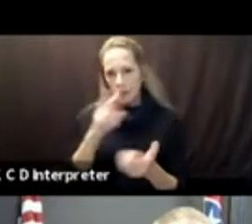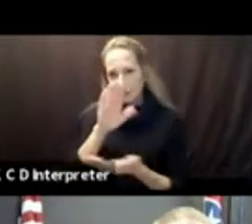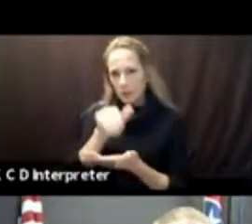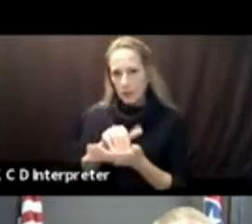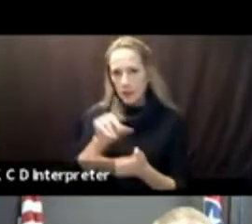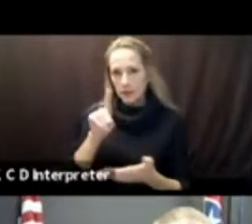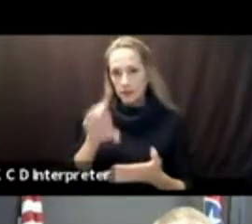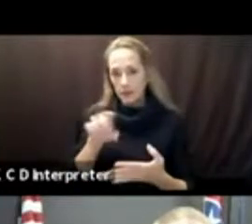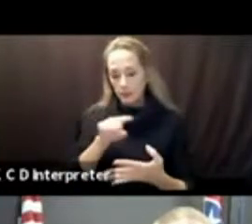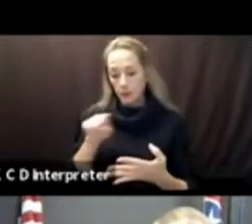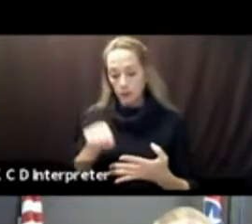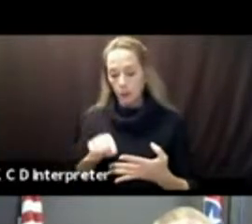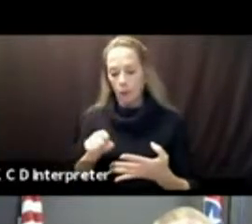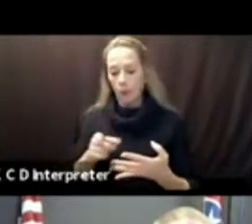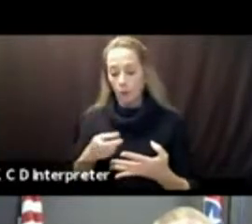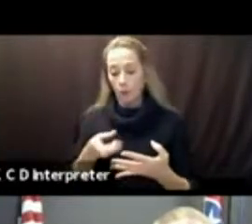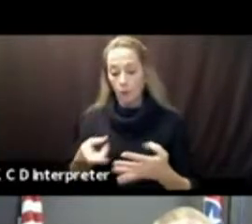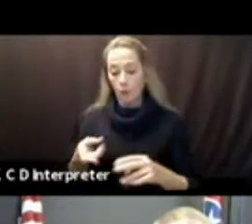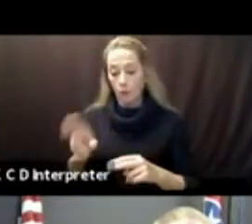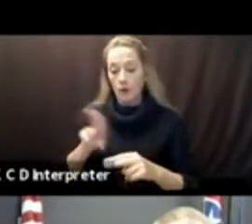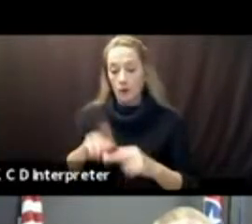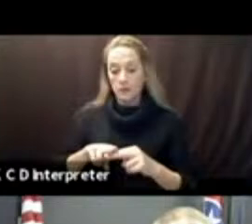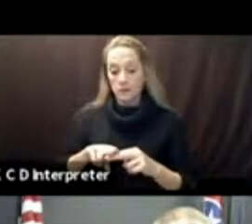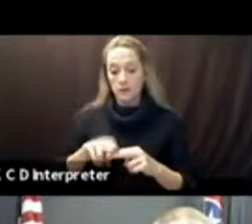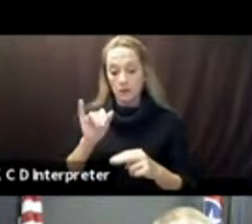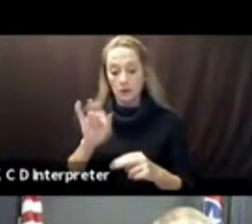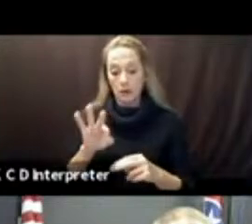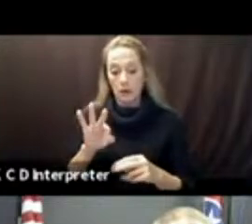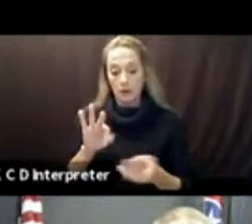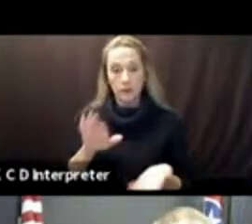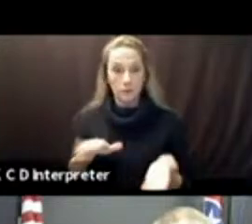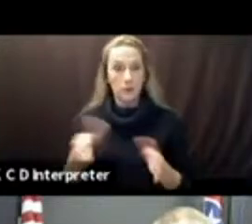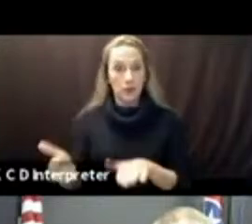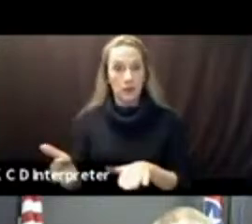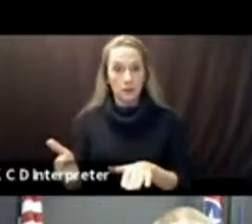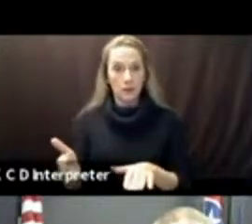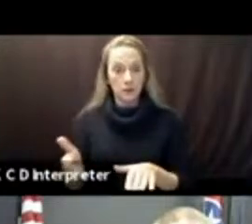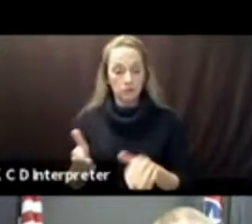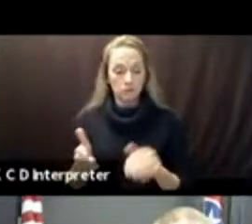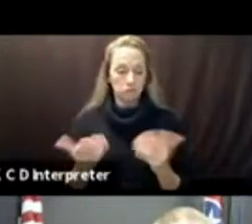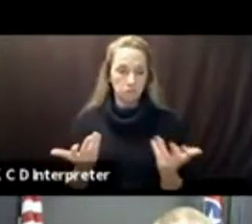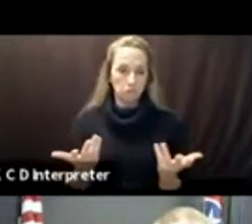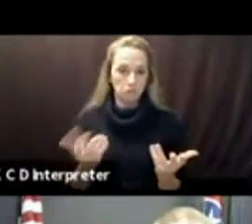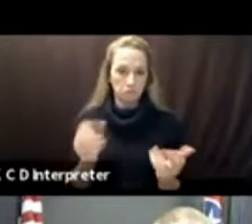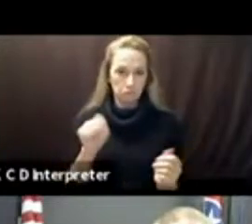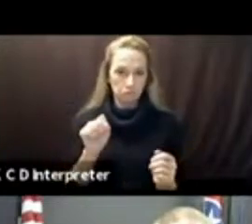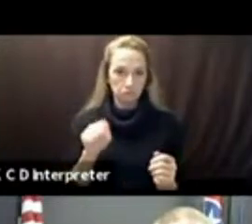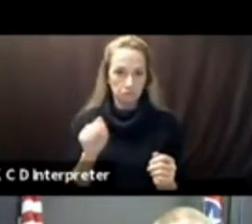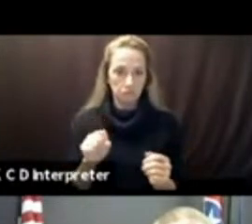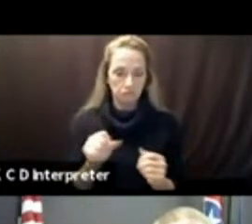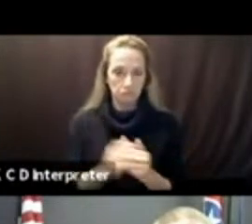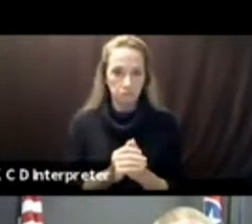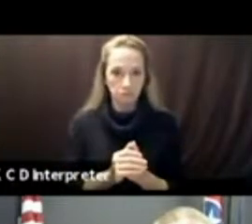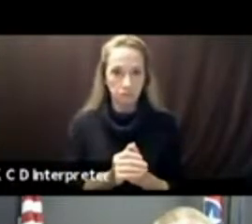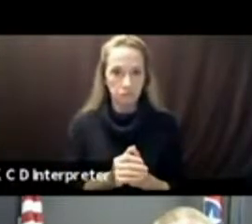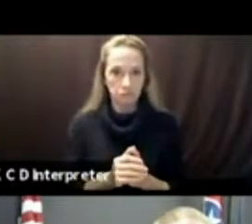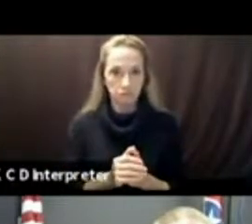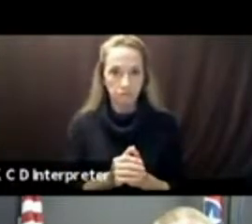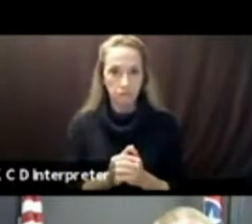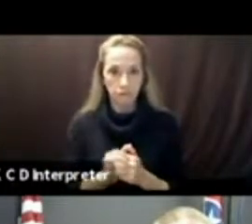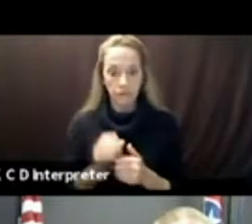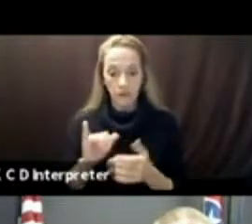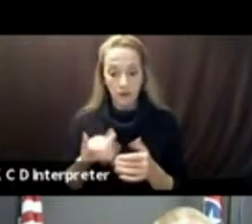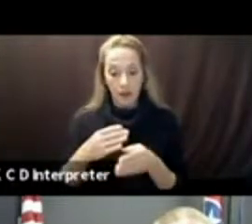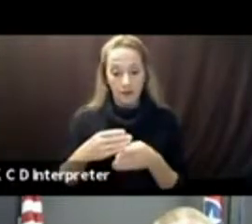definite rise in the overall mortalities. There's no question about that. And so the outcome